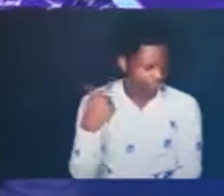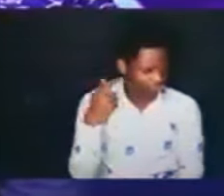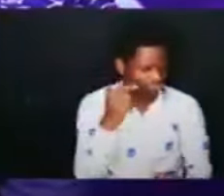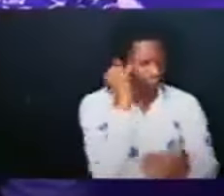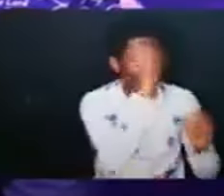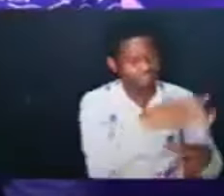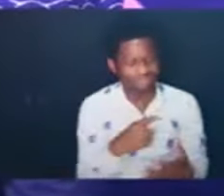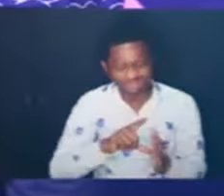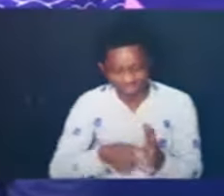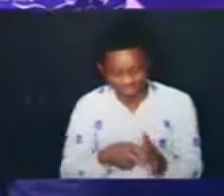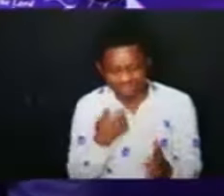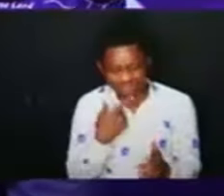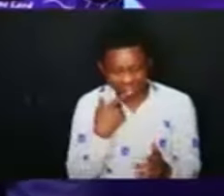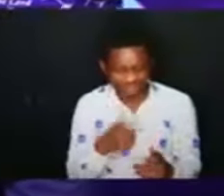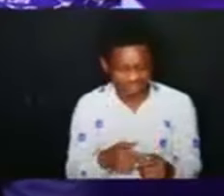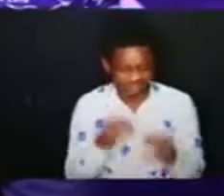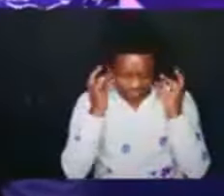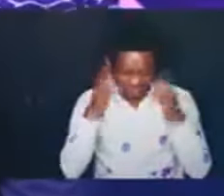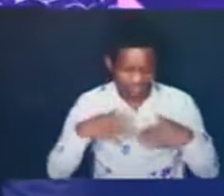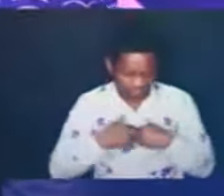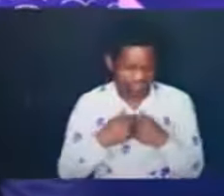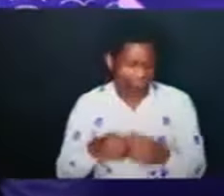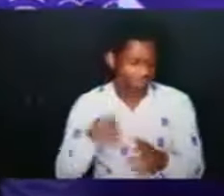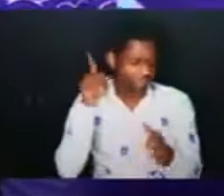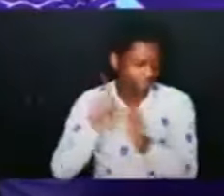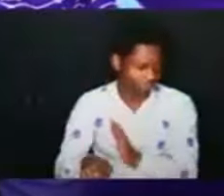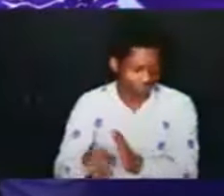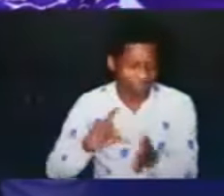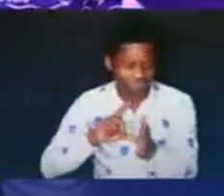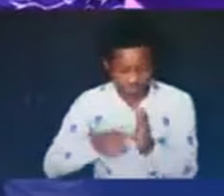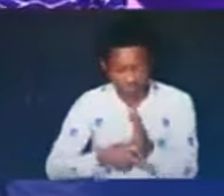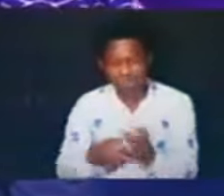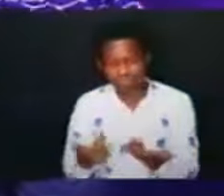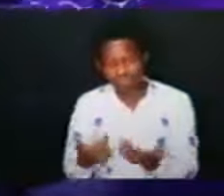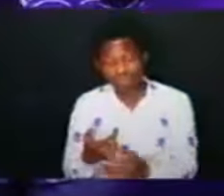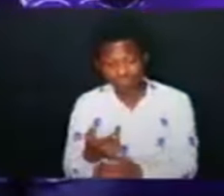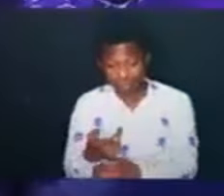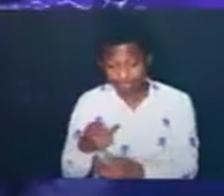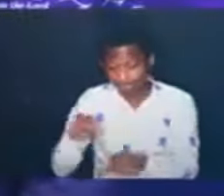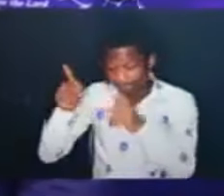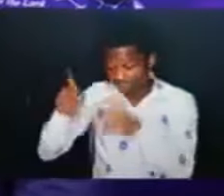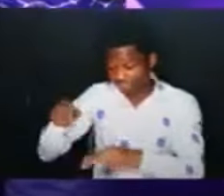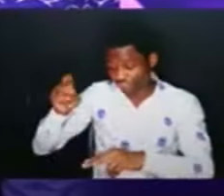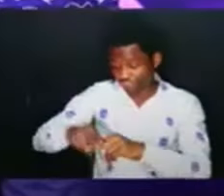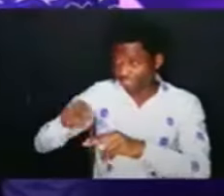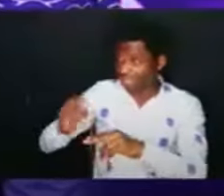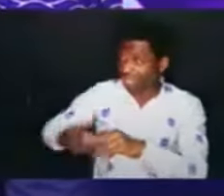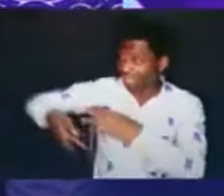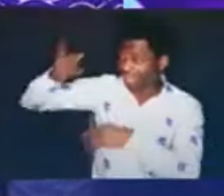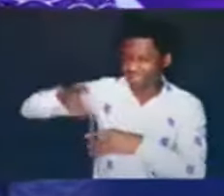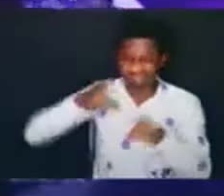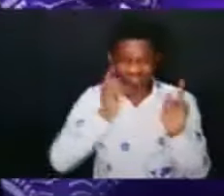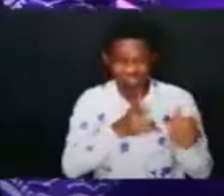ne diano, ebeye, na otuaso, ewo, and yum, mienu, and I know, said dear, or two strono, a sre,